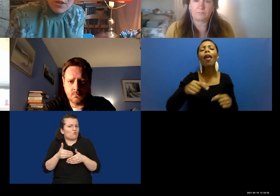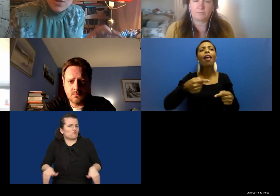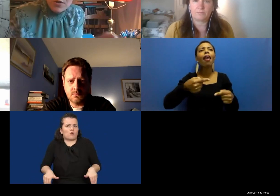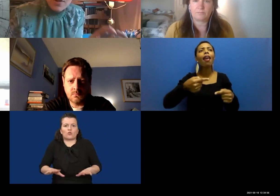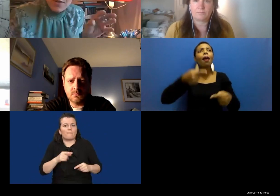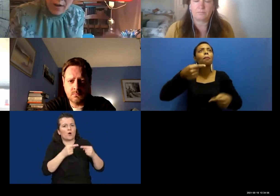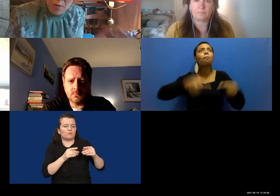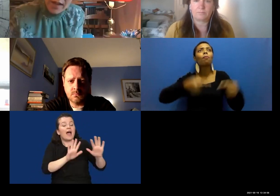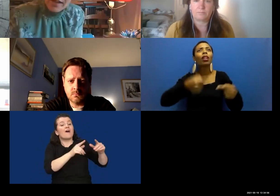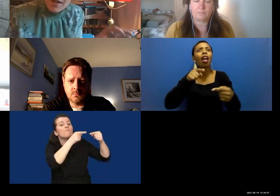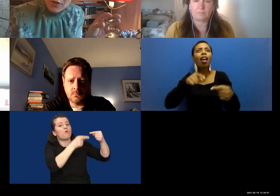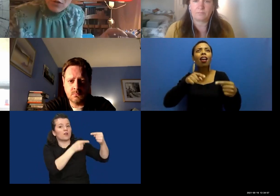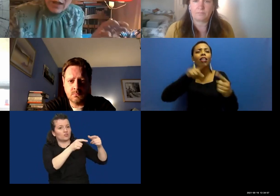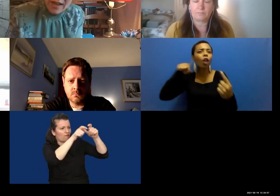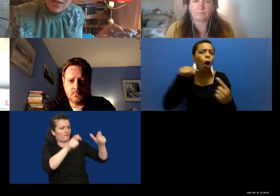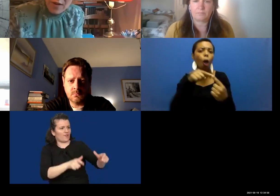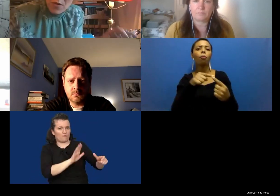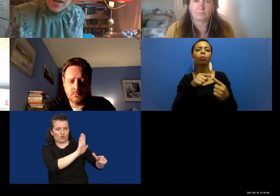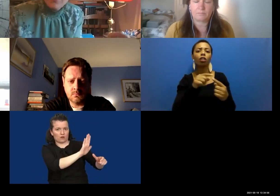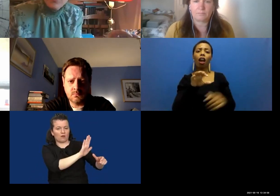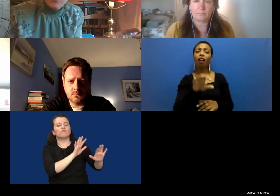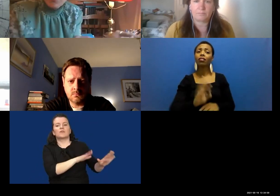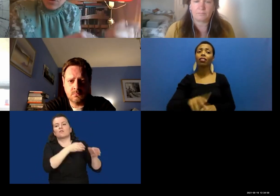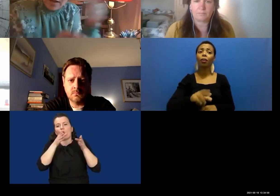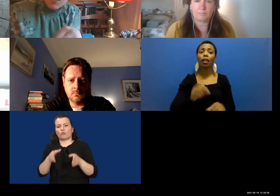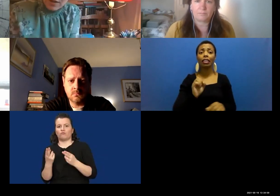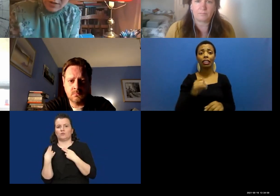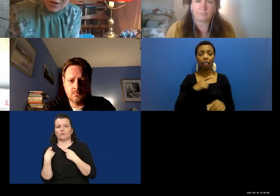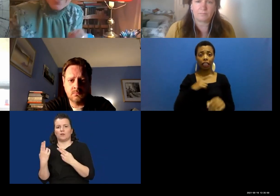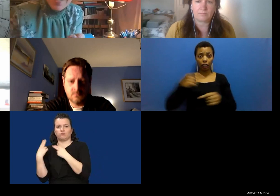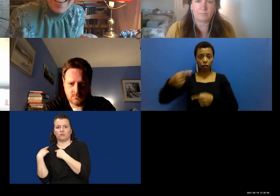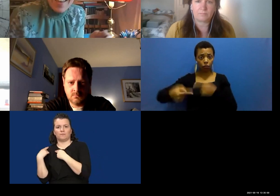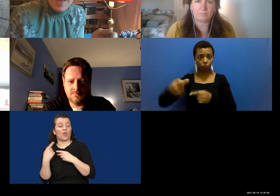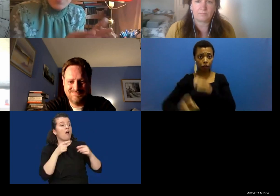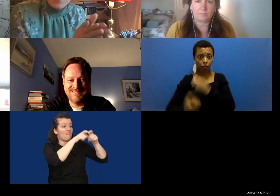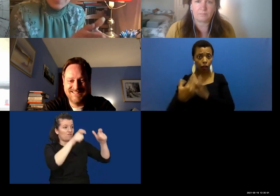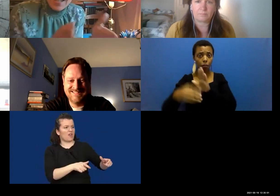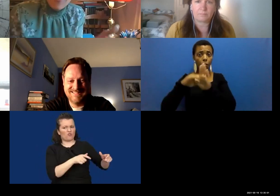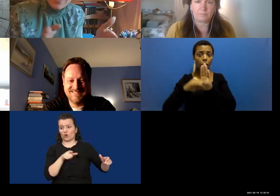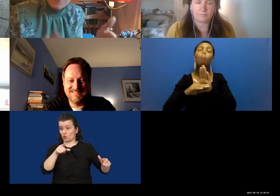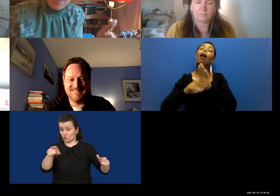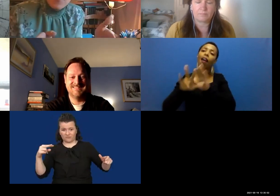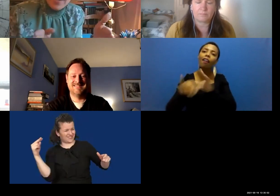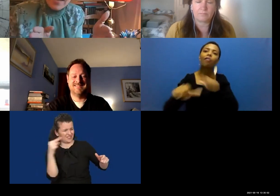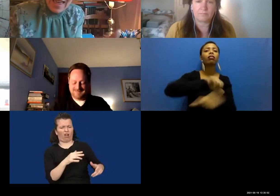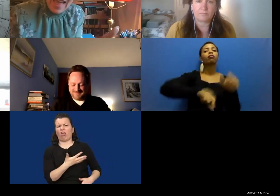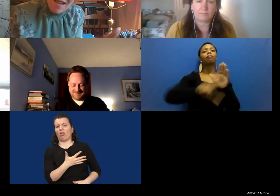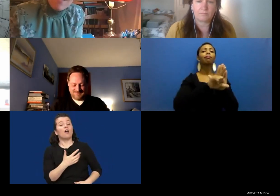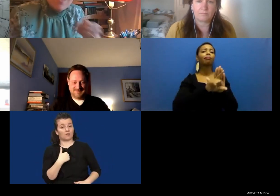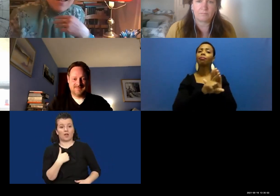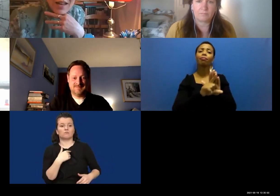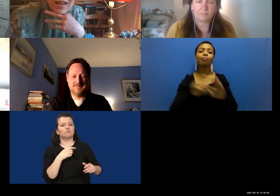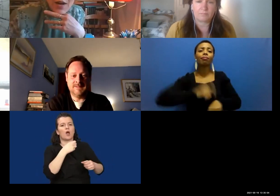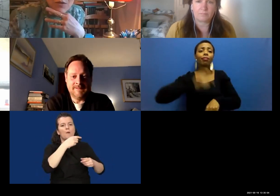politicians put up the framework. If you don't like the framework, you change politicians. But as long as the framework is